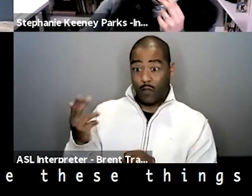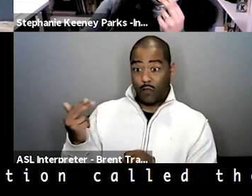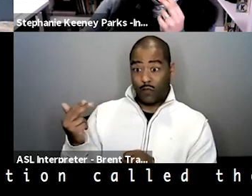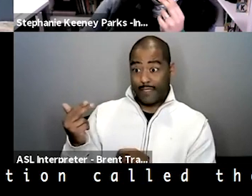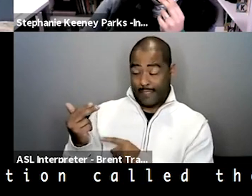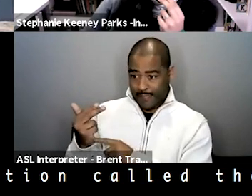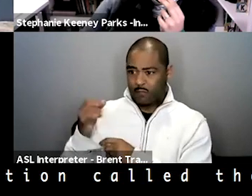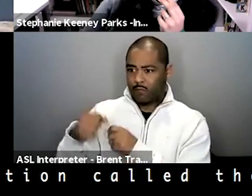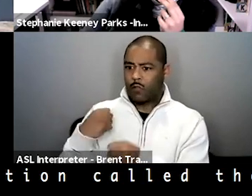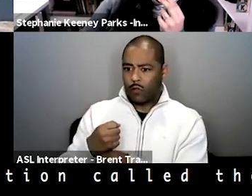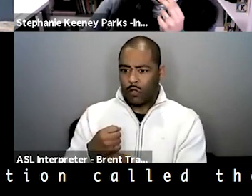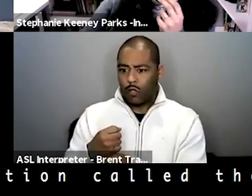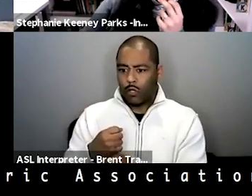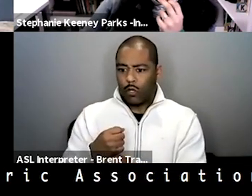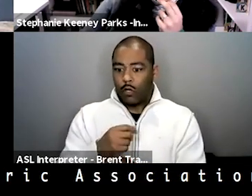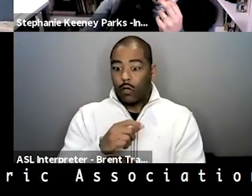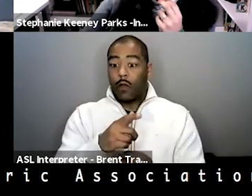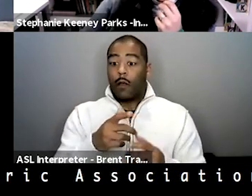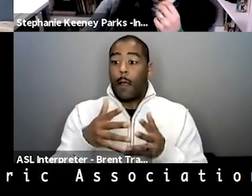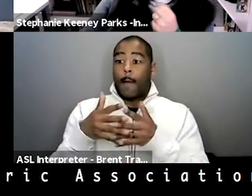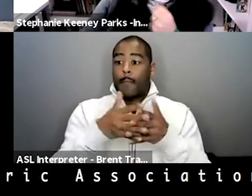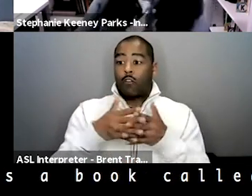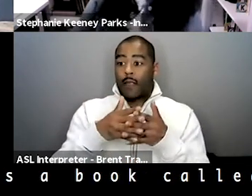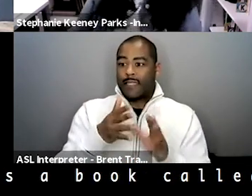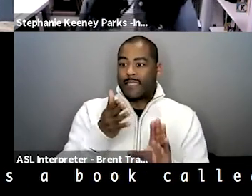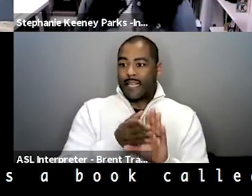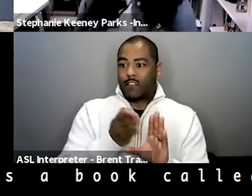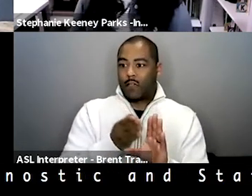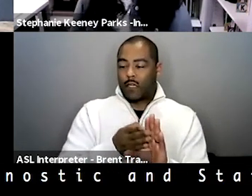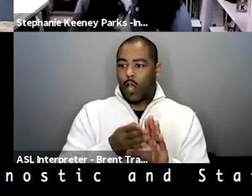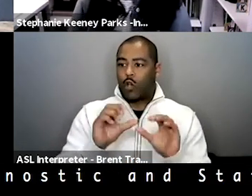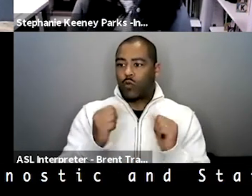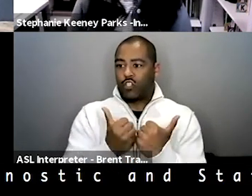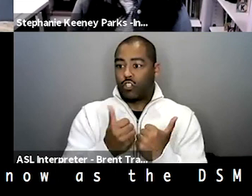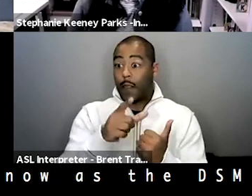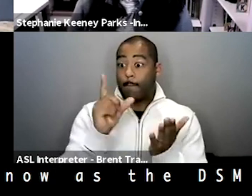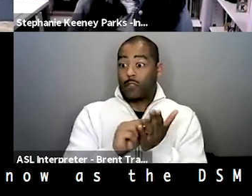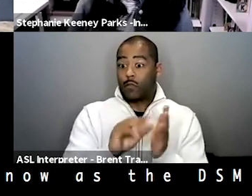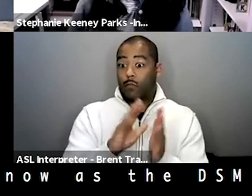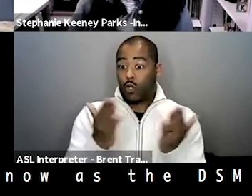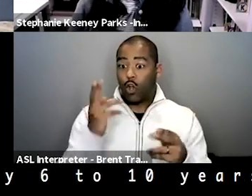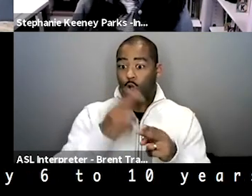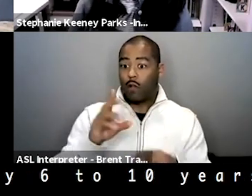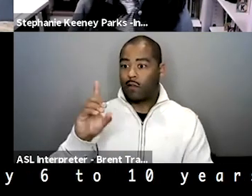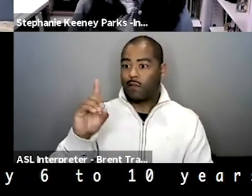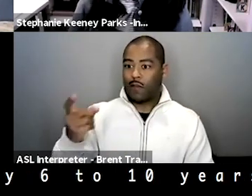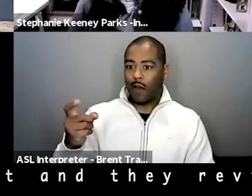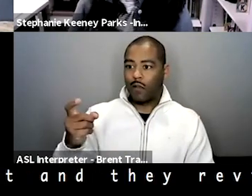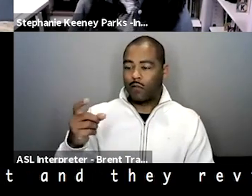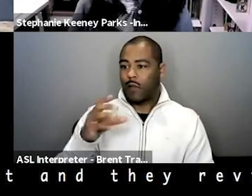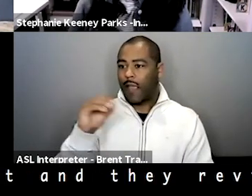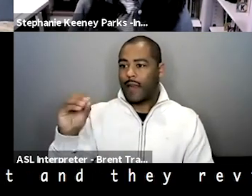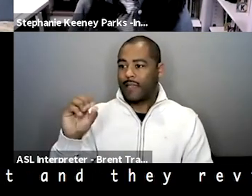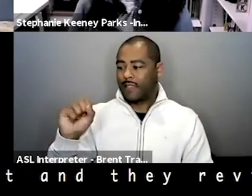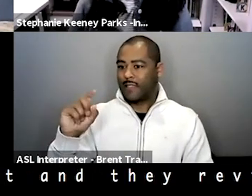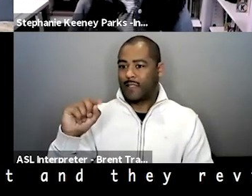define these things to an organization called the American Psychiatric Association that publishes a book called the Diagnostic and Statistic Manual. It's known as the DSM.